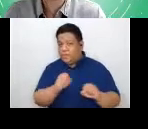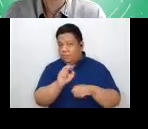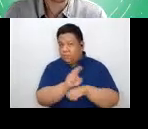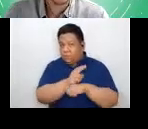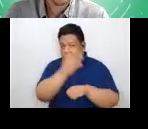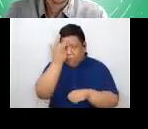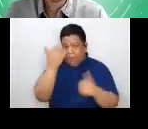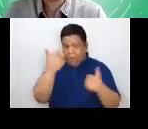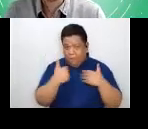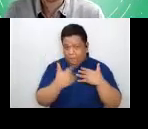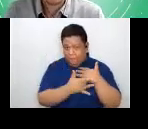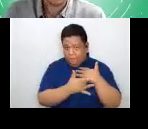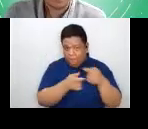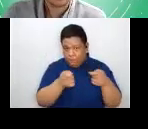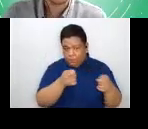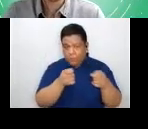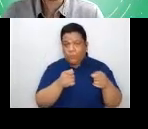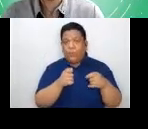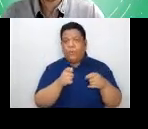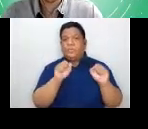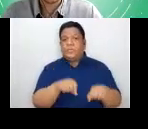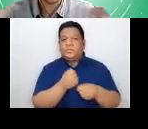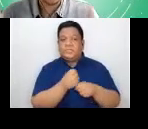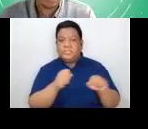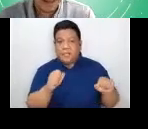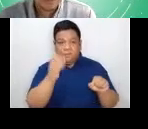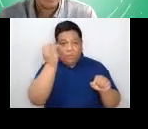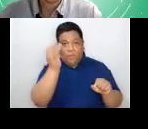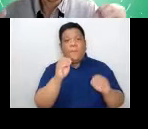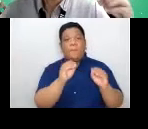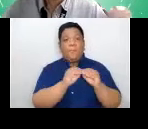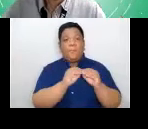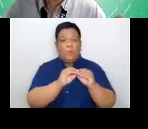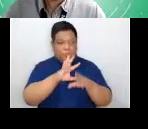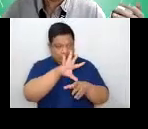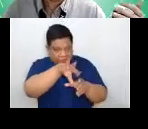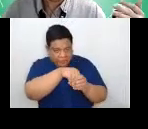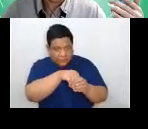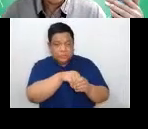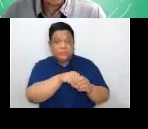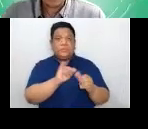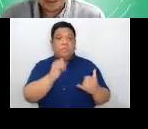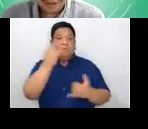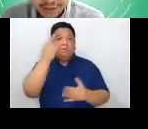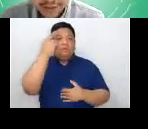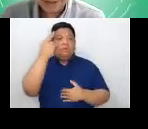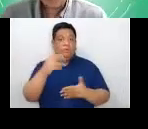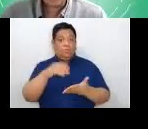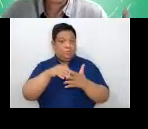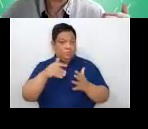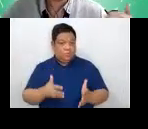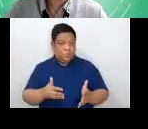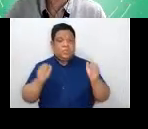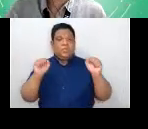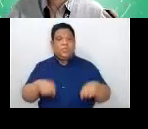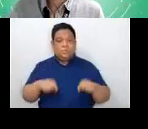digitally controlled, that are more reliable, that are safer because they're more compact. They realize that students can now